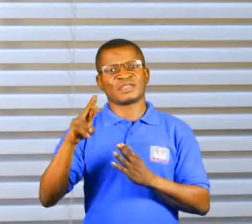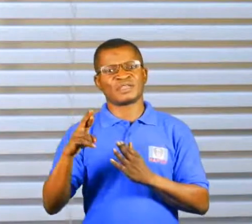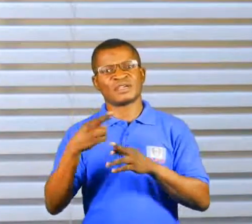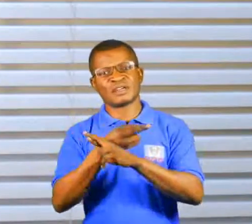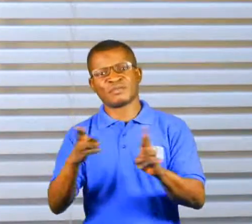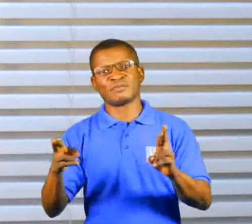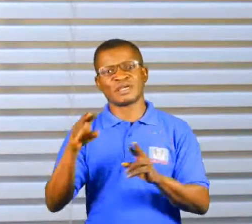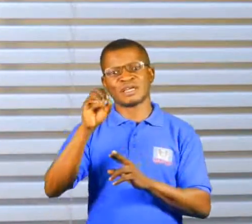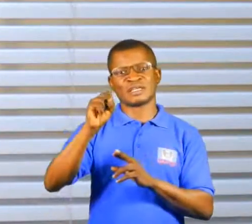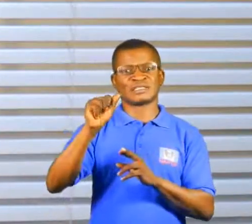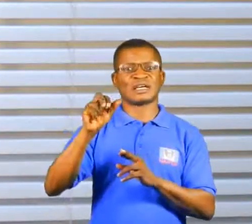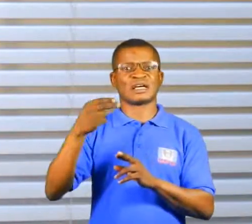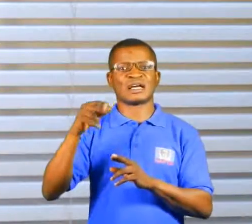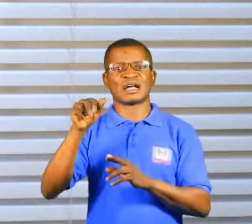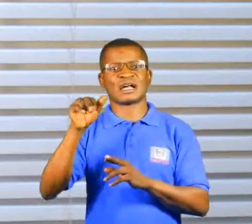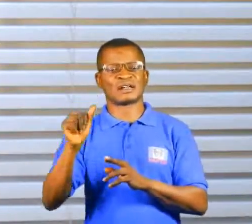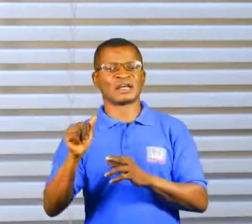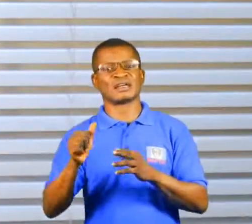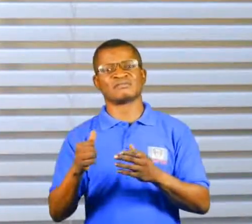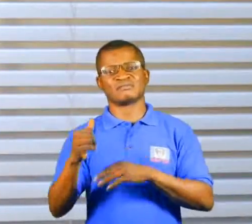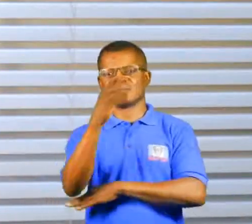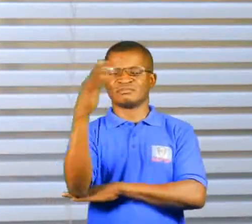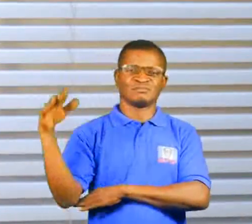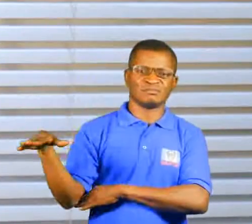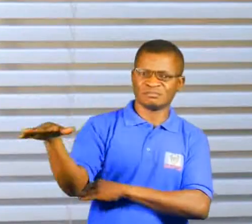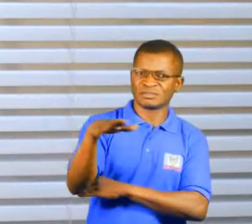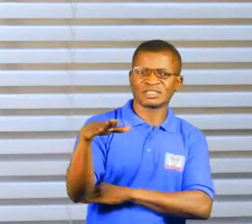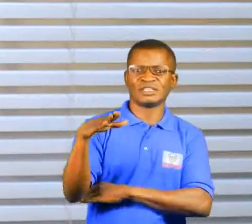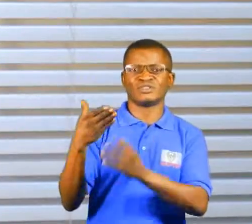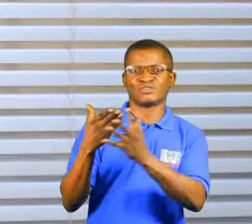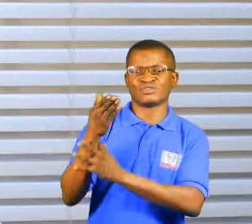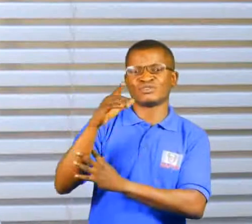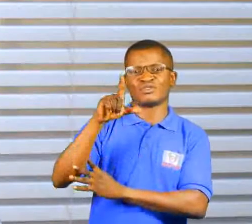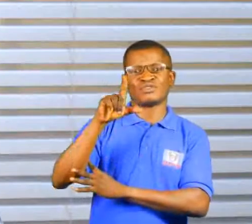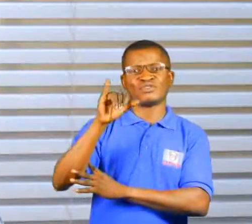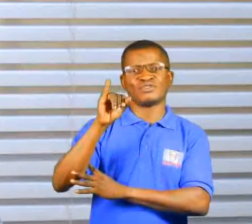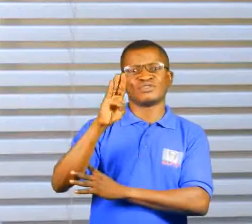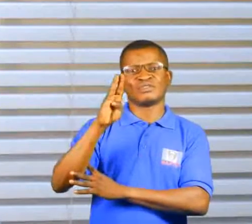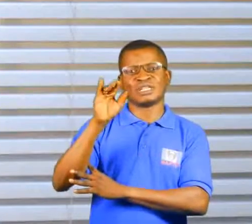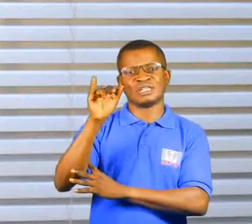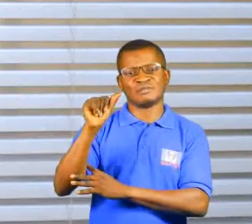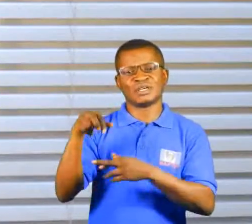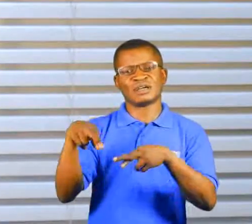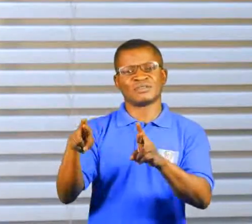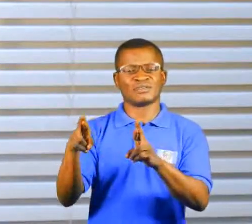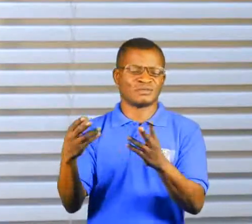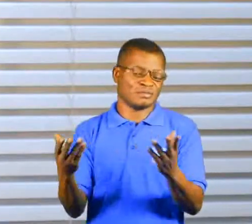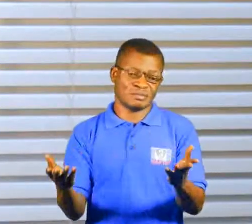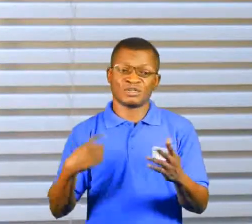Niger Republic, Sahara Desert, and the Libyan route. And